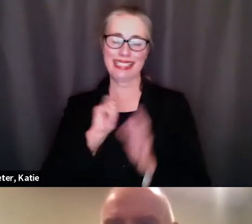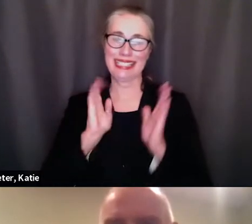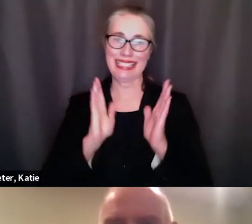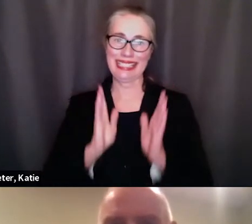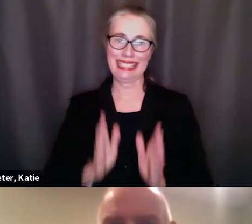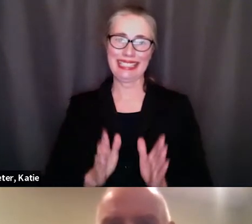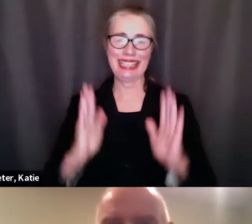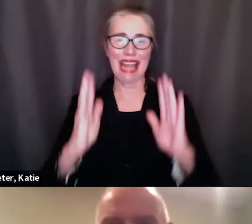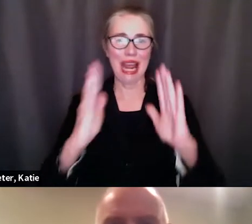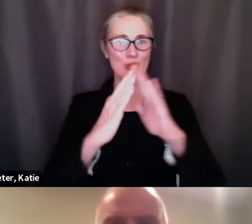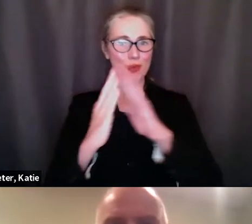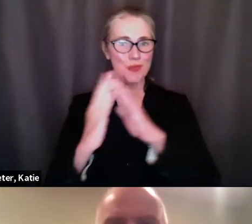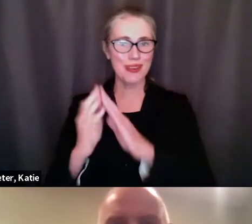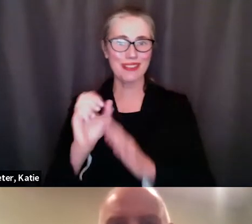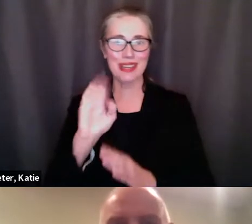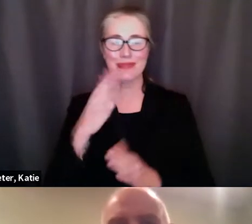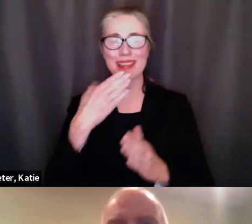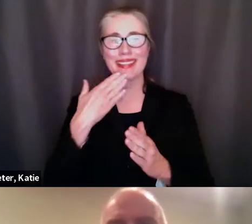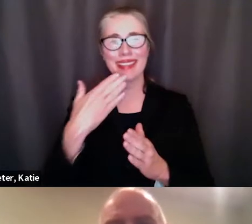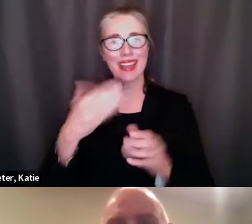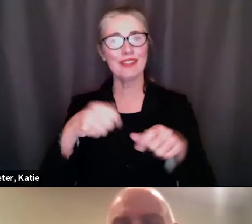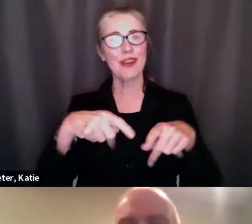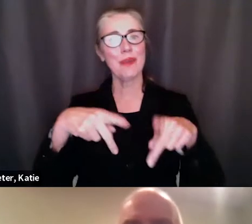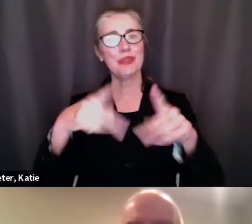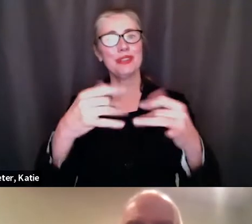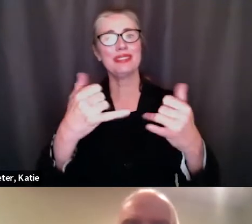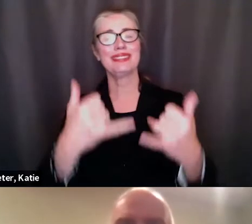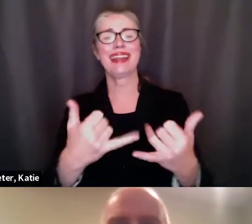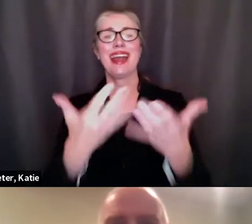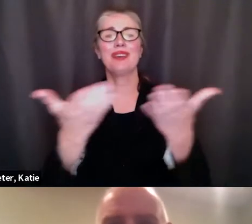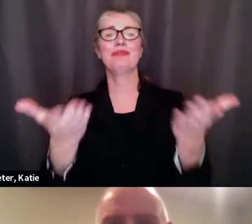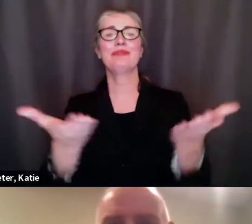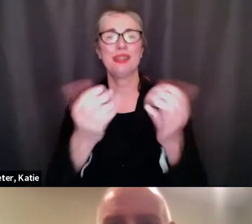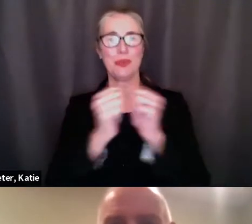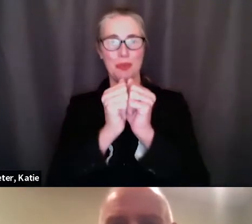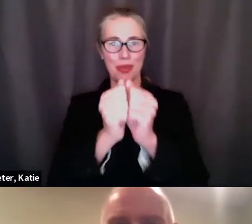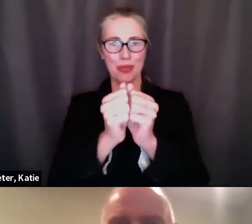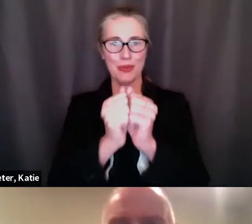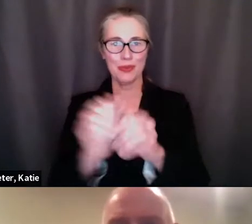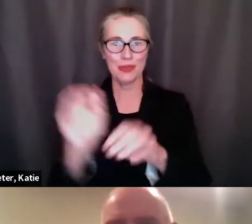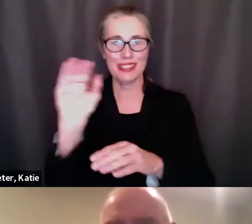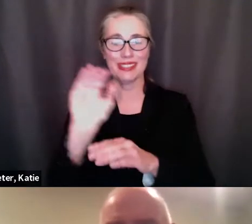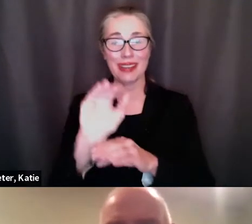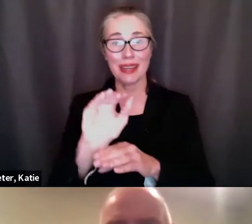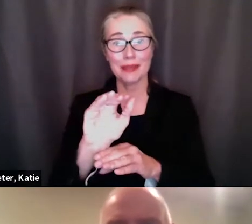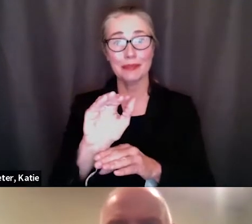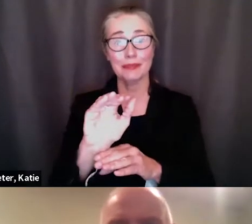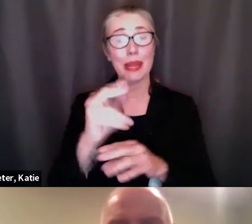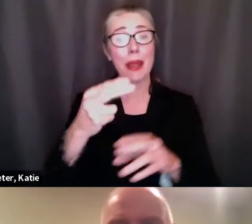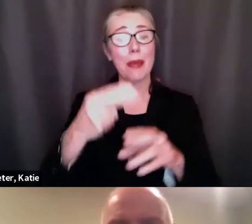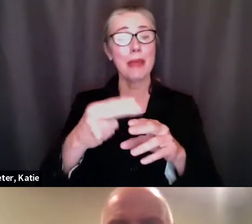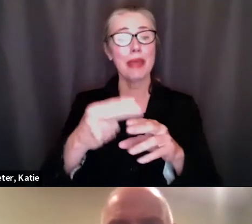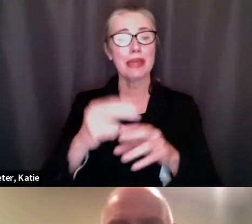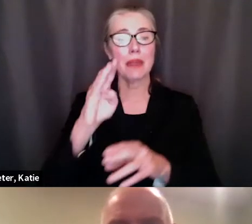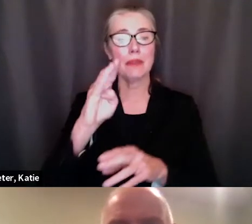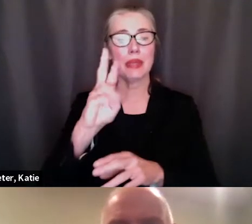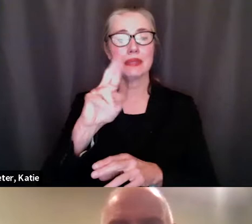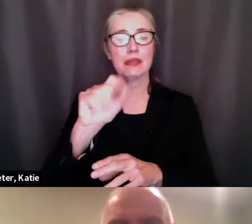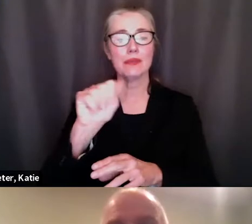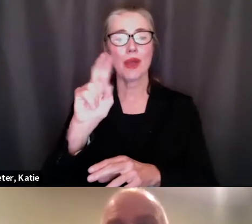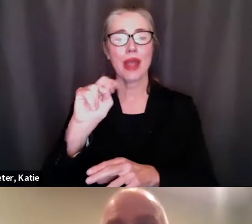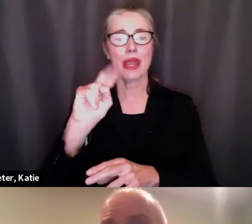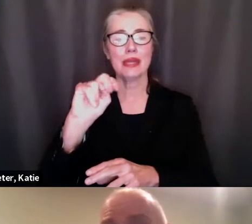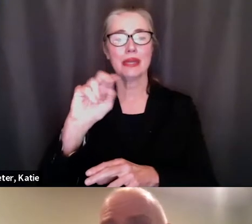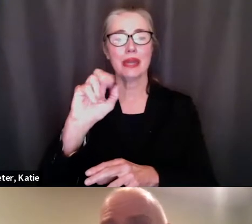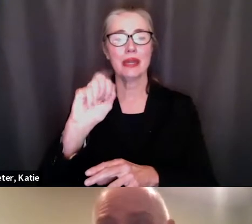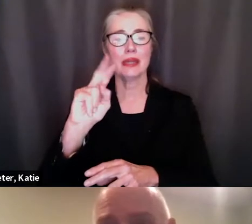community thank you very much for the opportunity to be here tonight um as you know my name is brian naughton and i'm currently